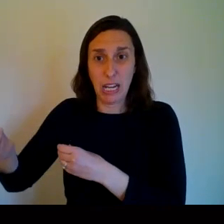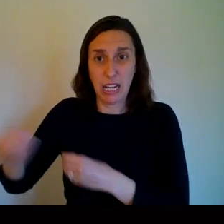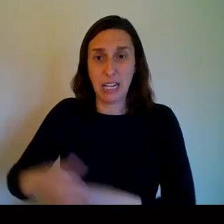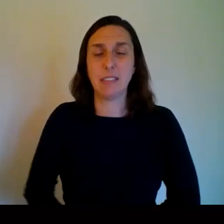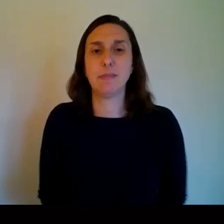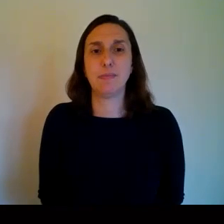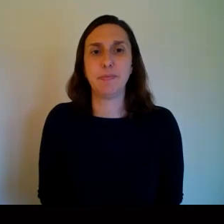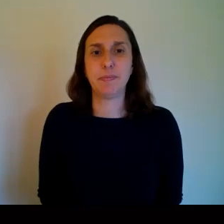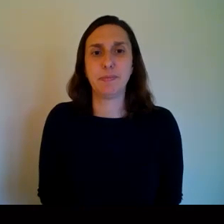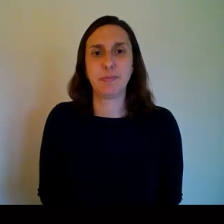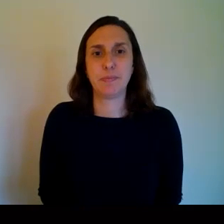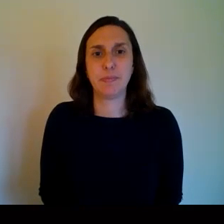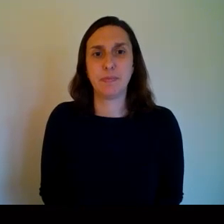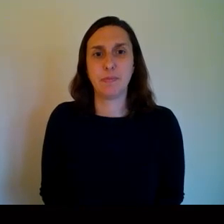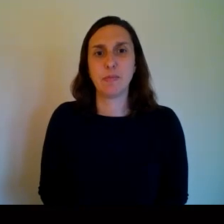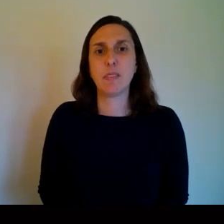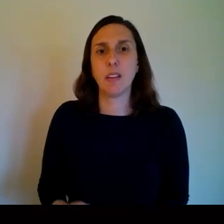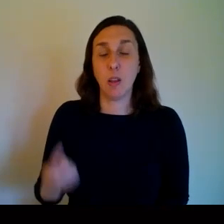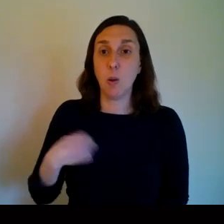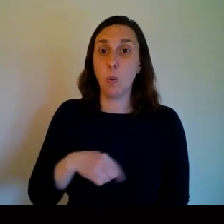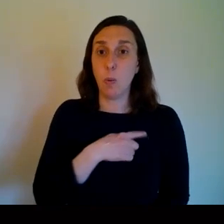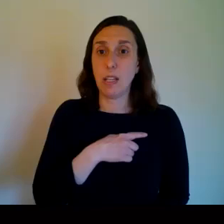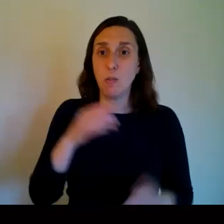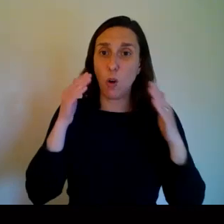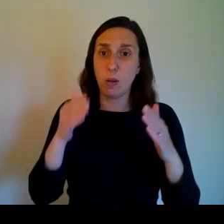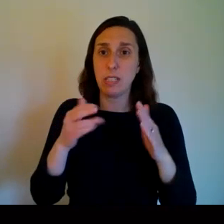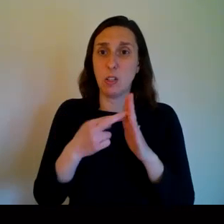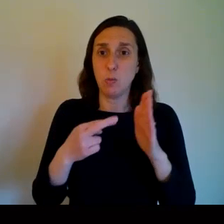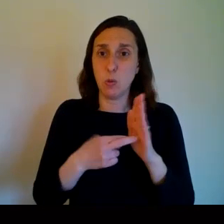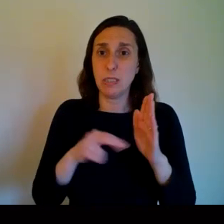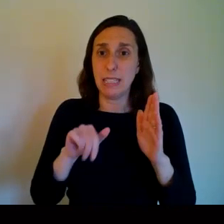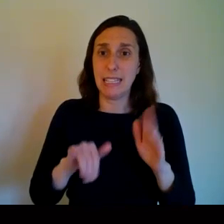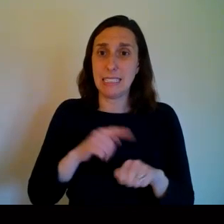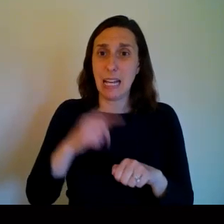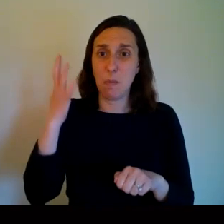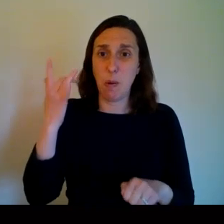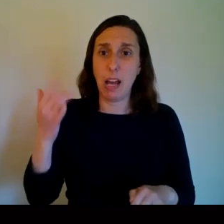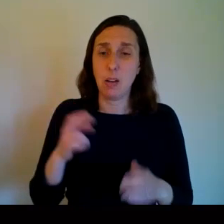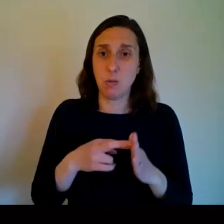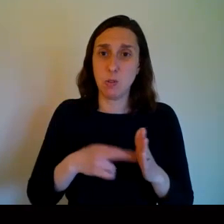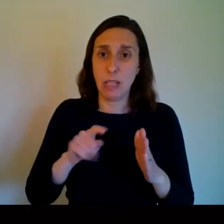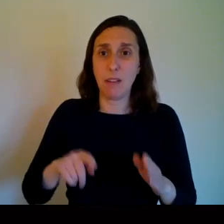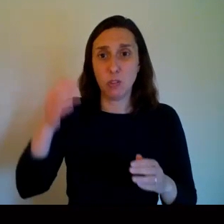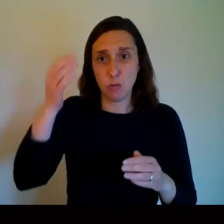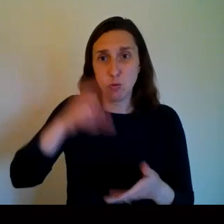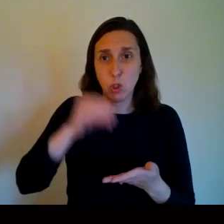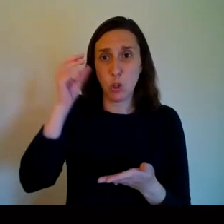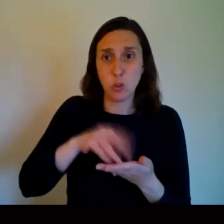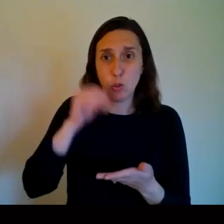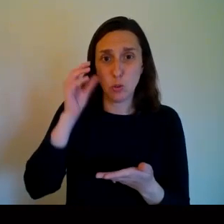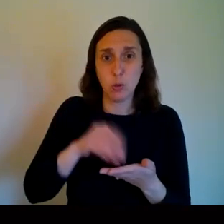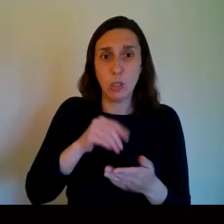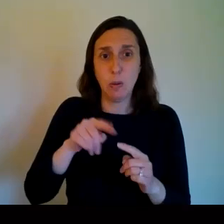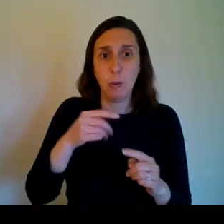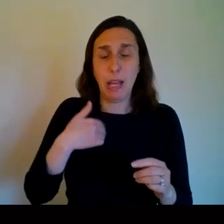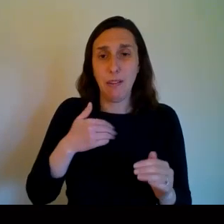Now, we do focus on the rules at this point, because the rules are what we need to learn when we have